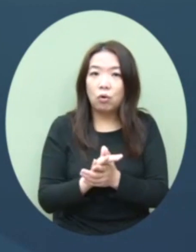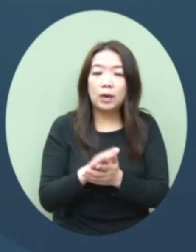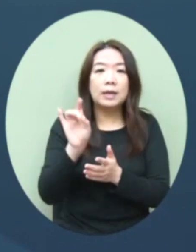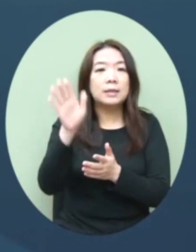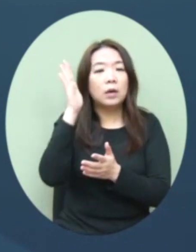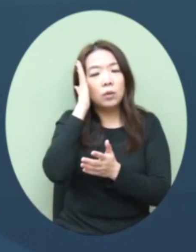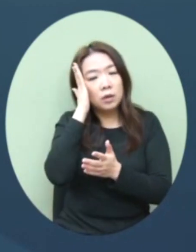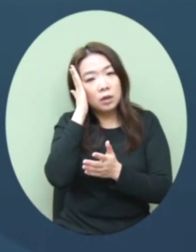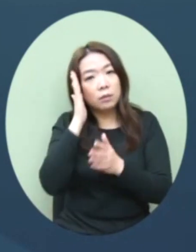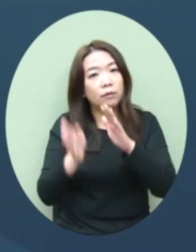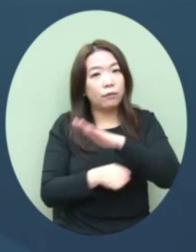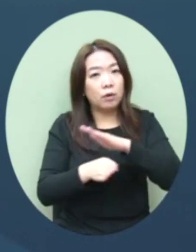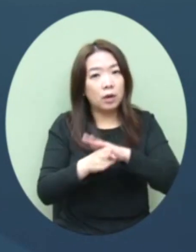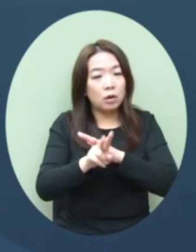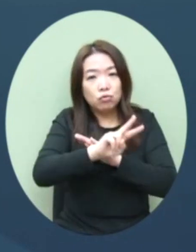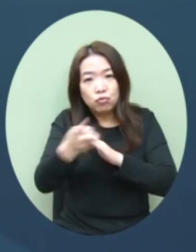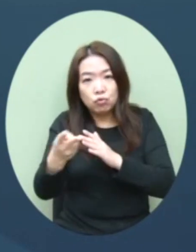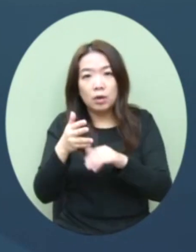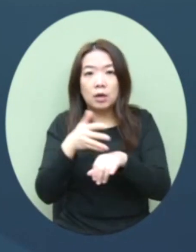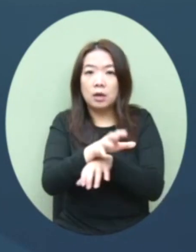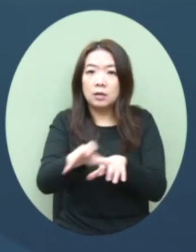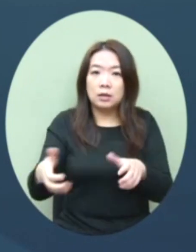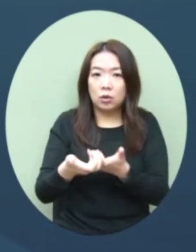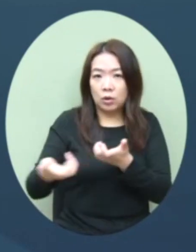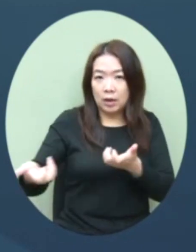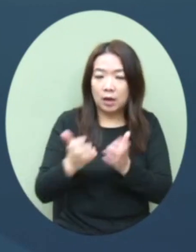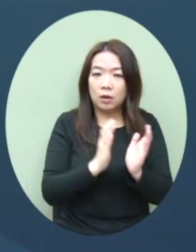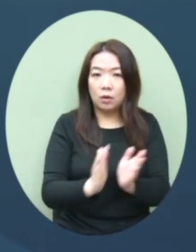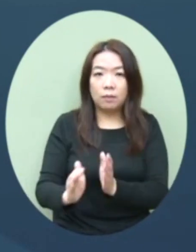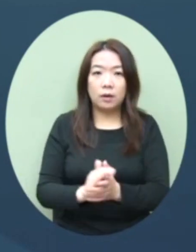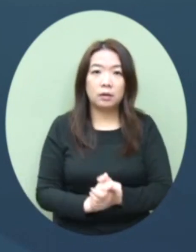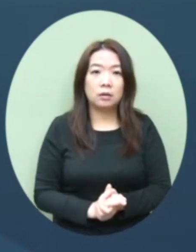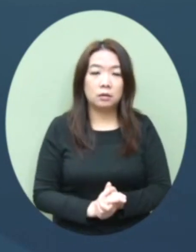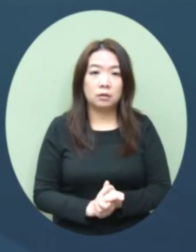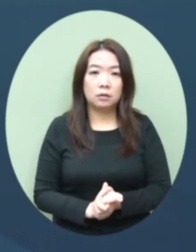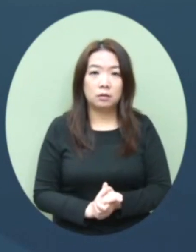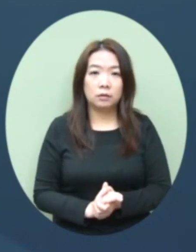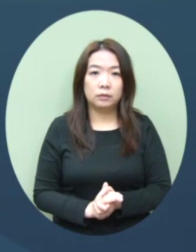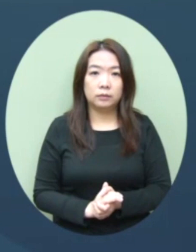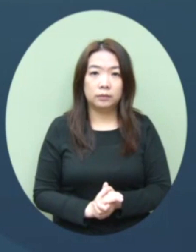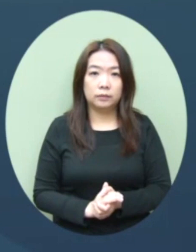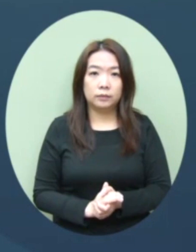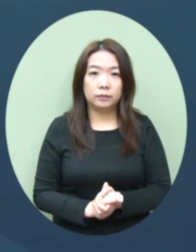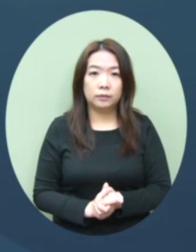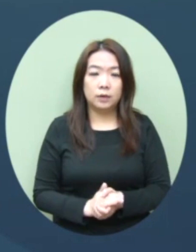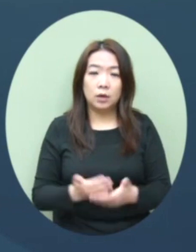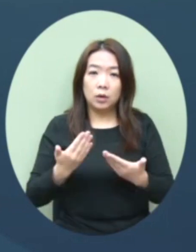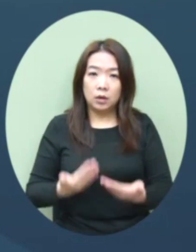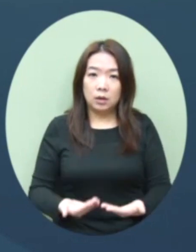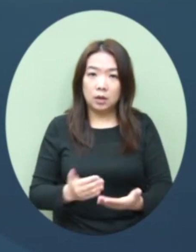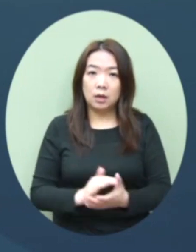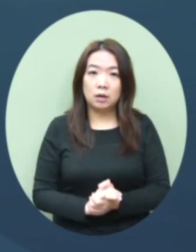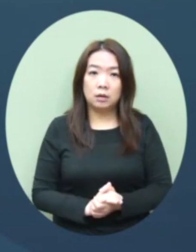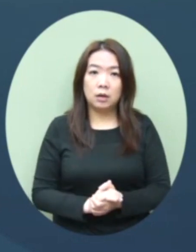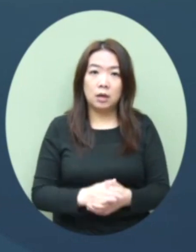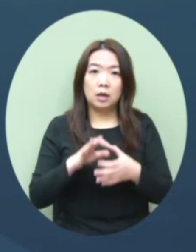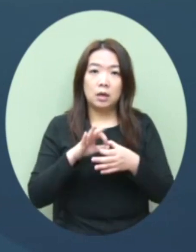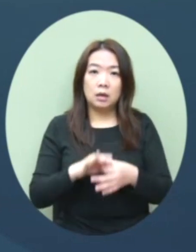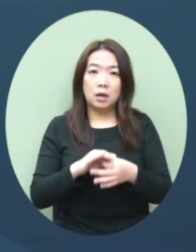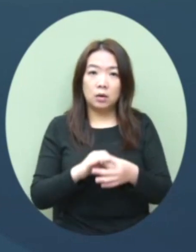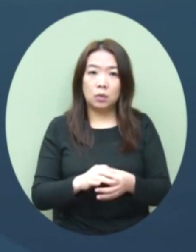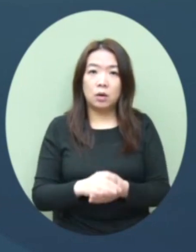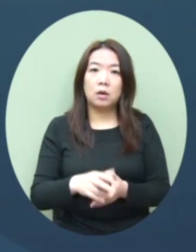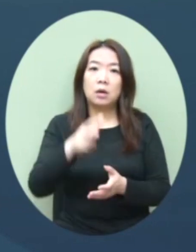at this moment the plan for the chief executive election remains the same that its nomination